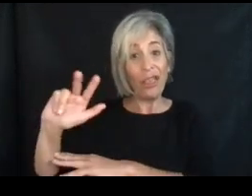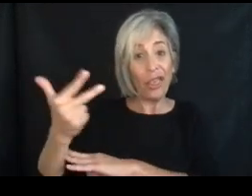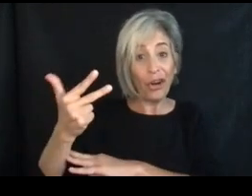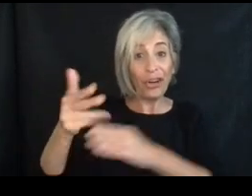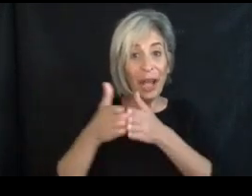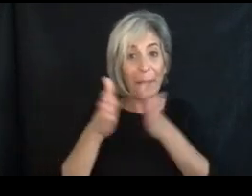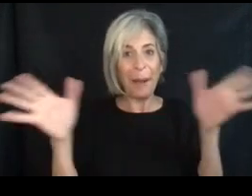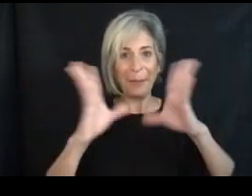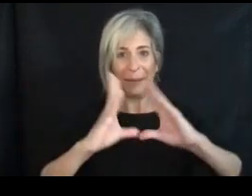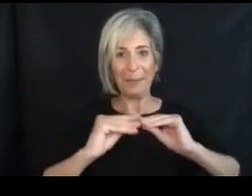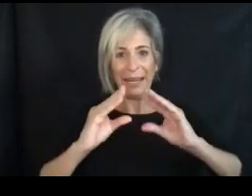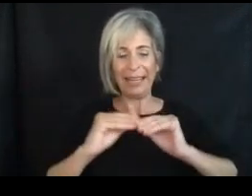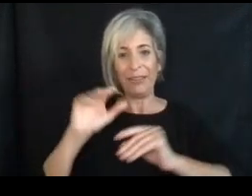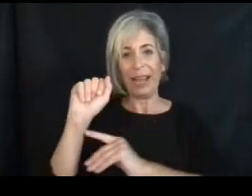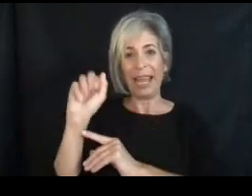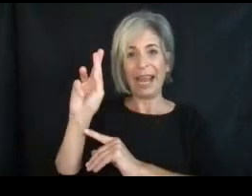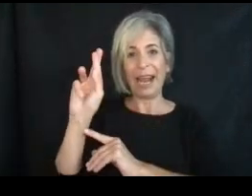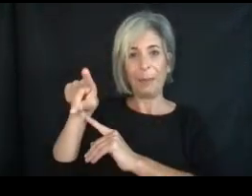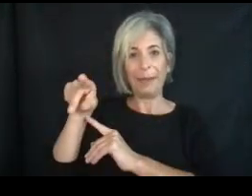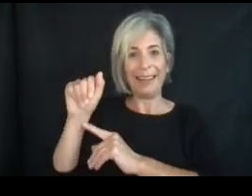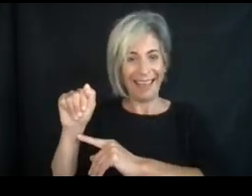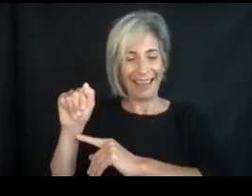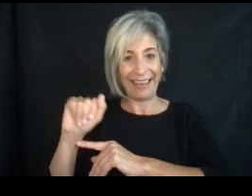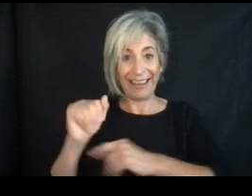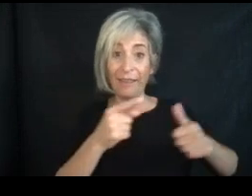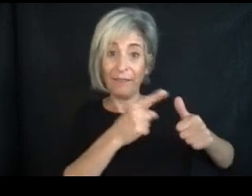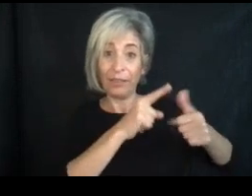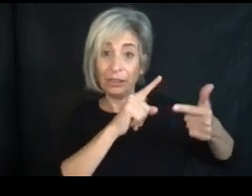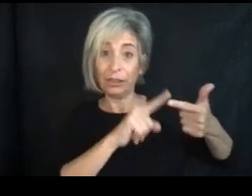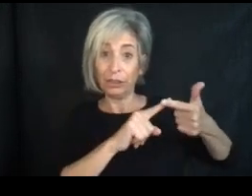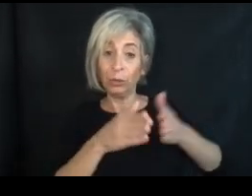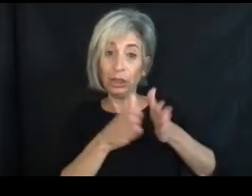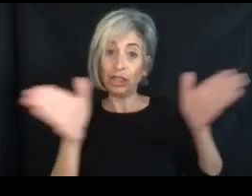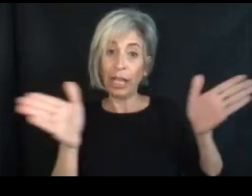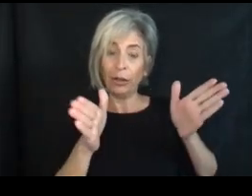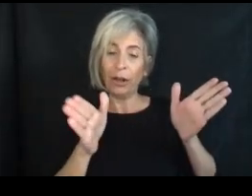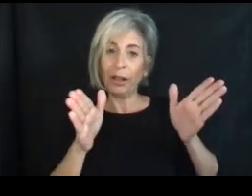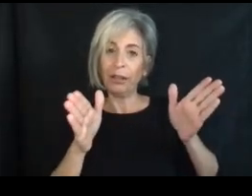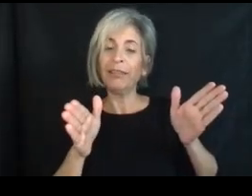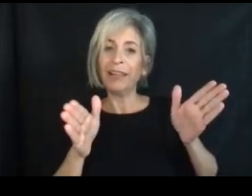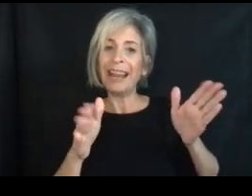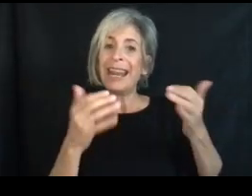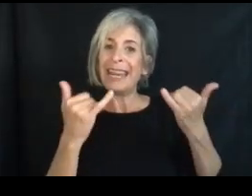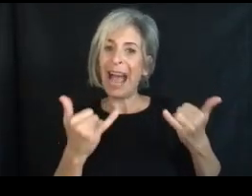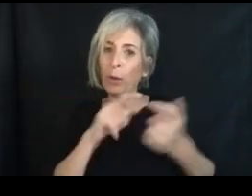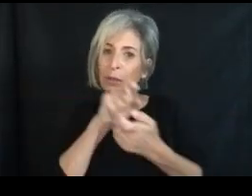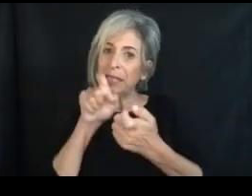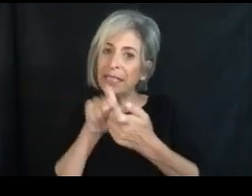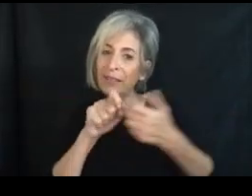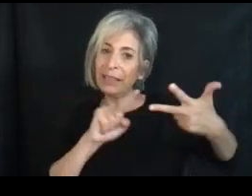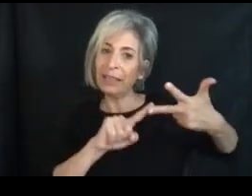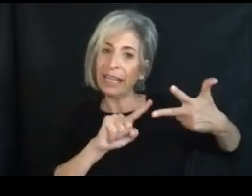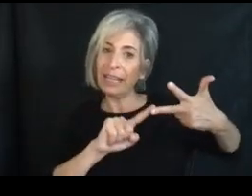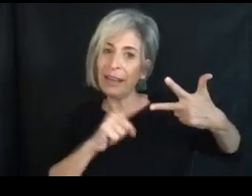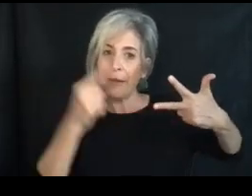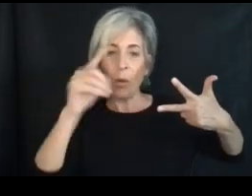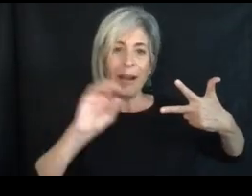meeting for our ARPA. The first two were open to the general public. This one is specifically tailored to